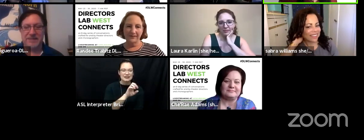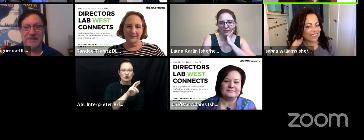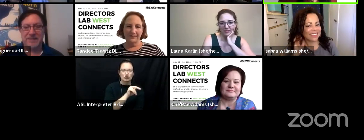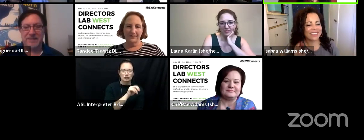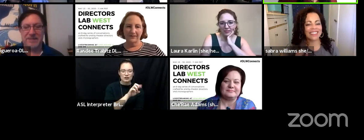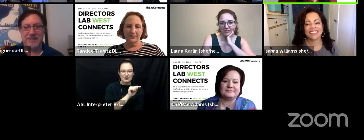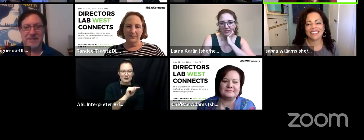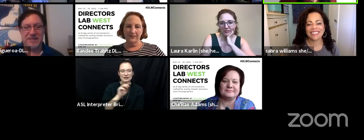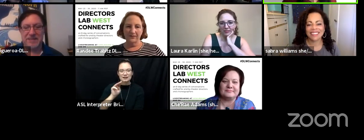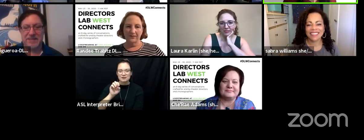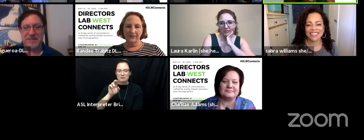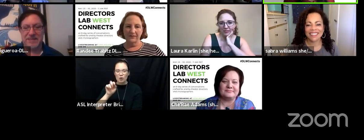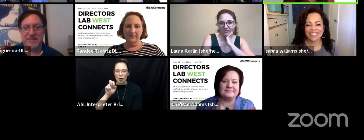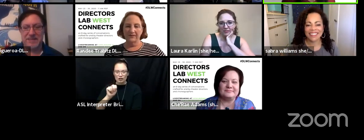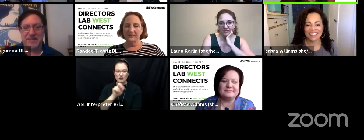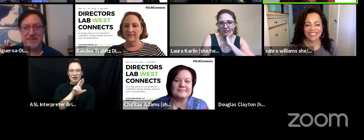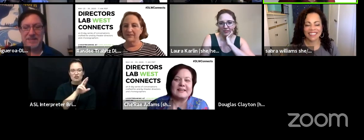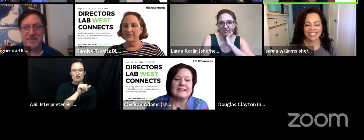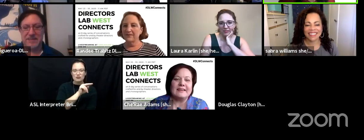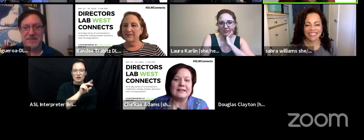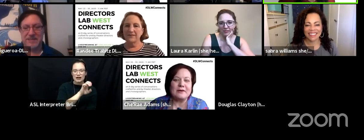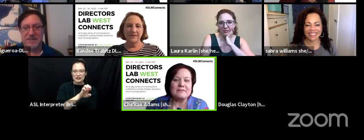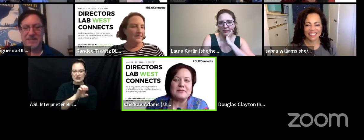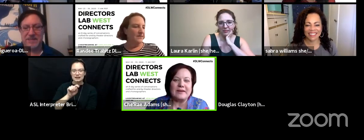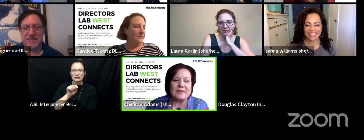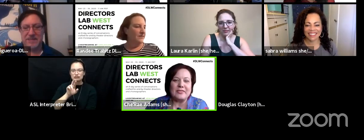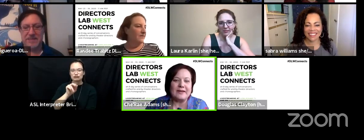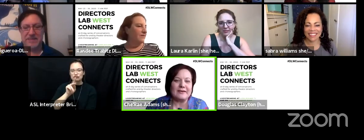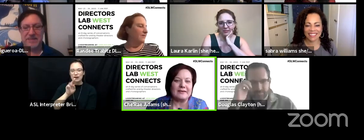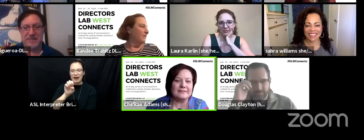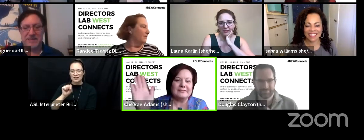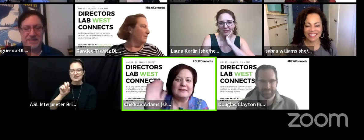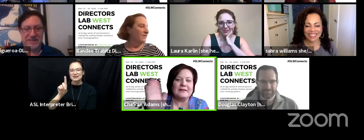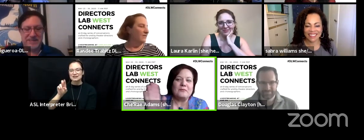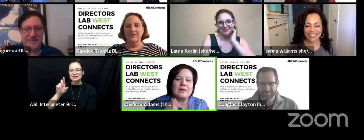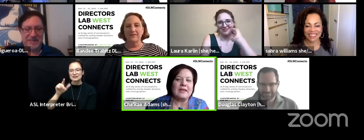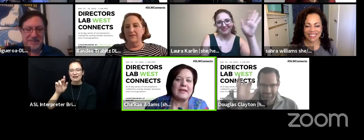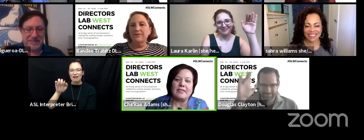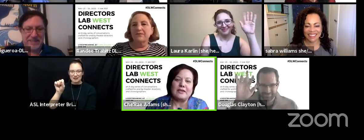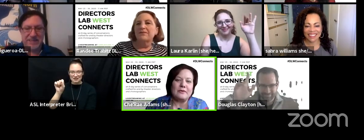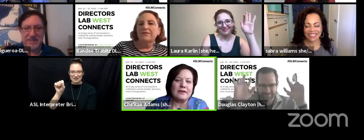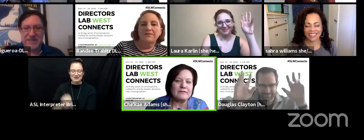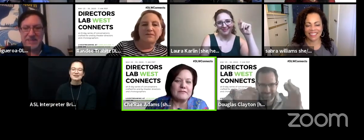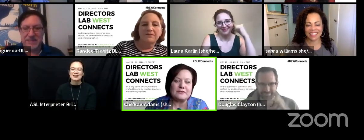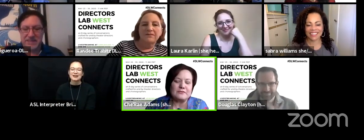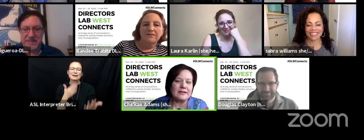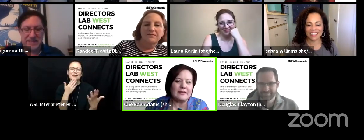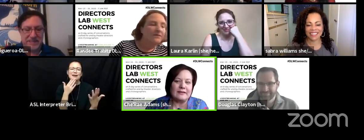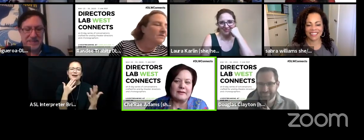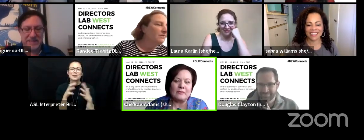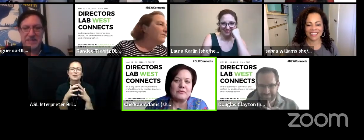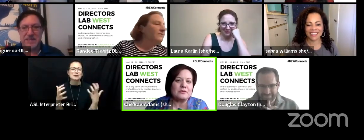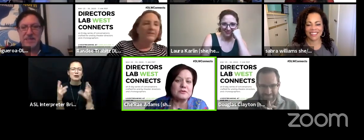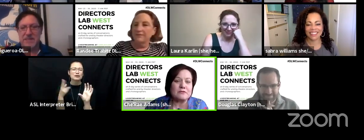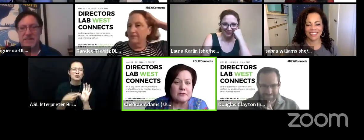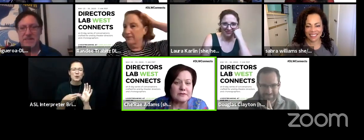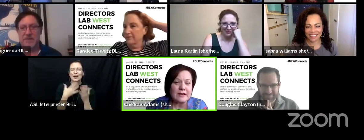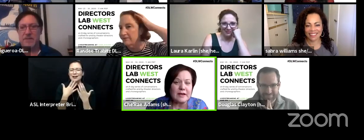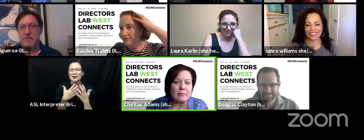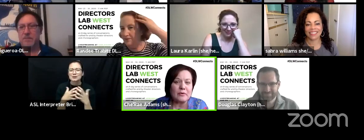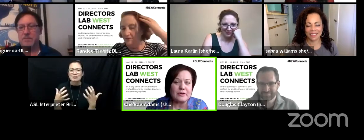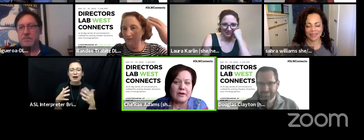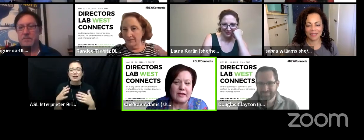and Diana Wyenn. Hello, everyone out there. We can't thank you enough for tuning in, whether this was your